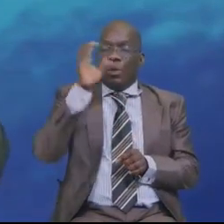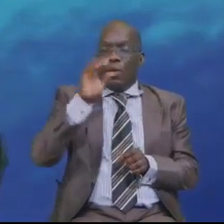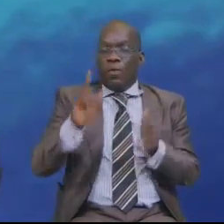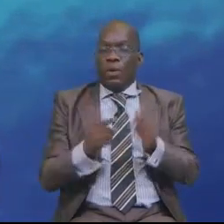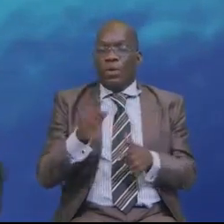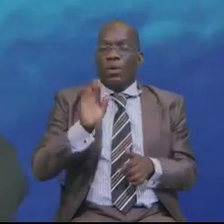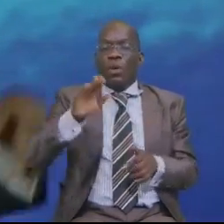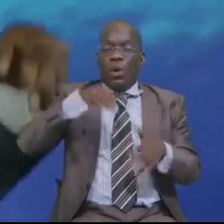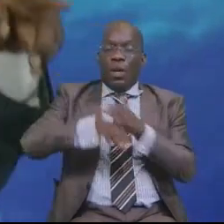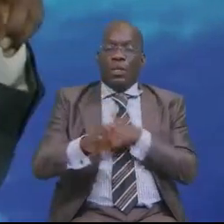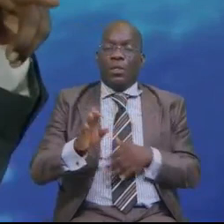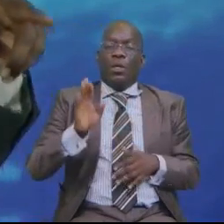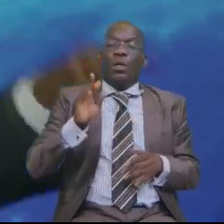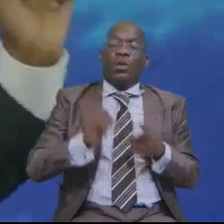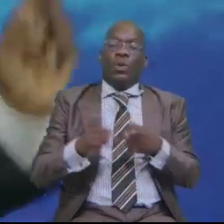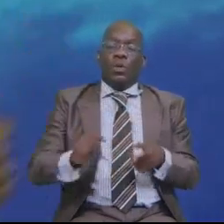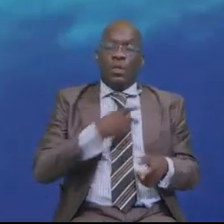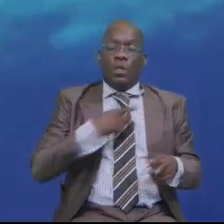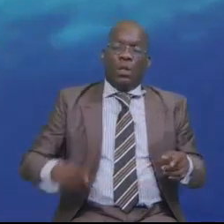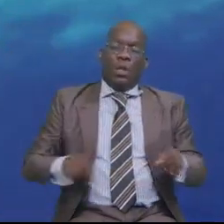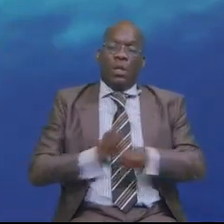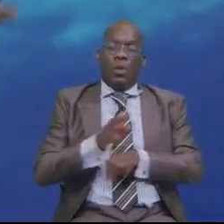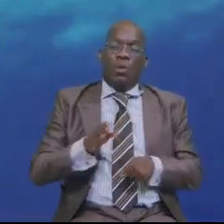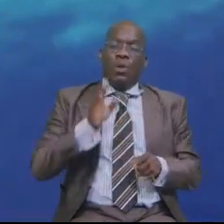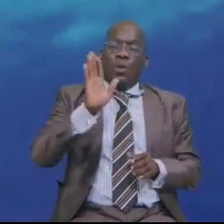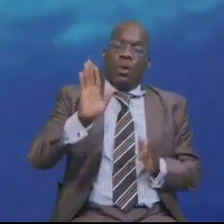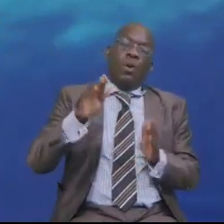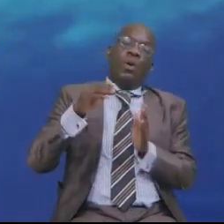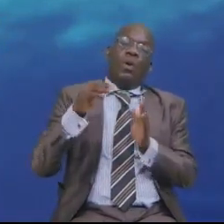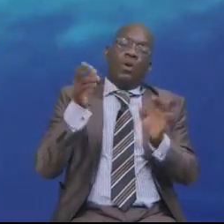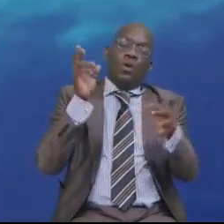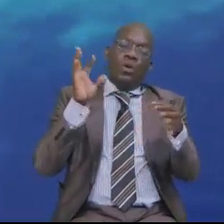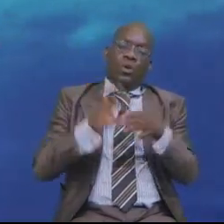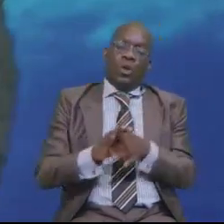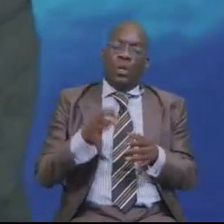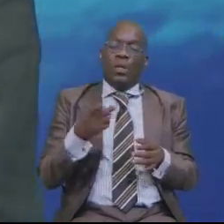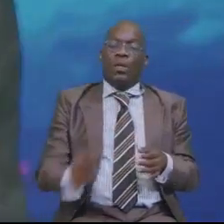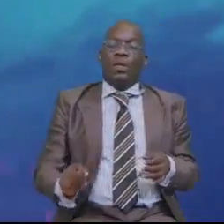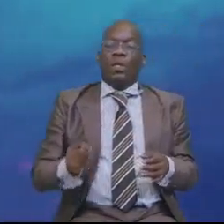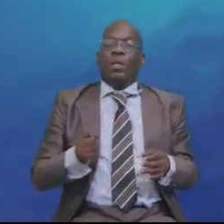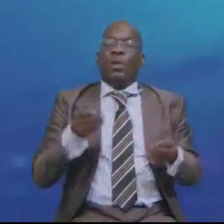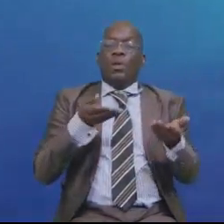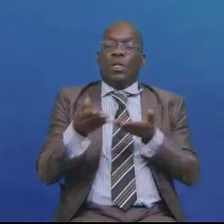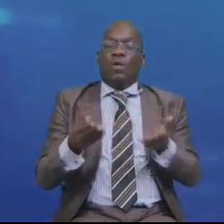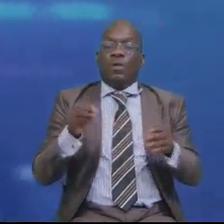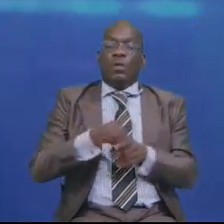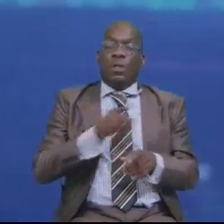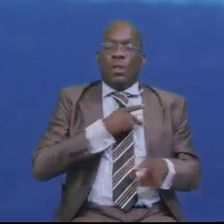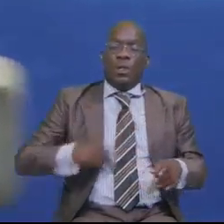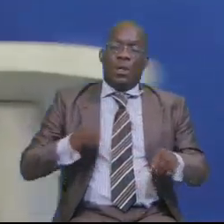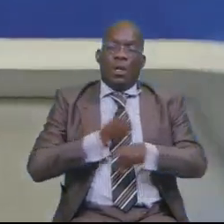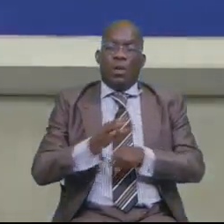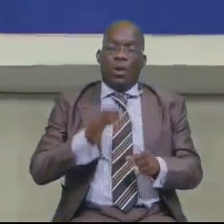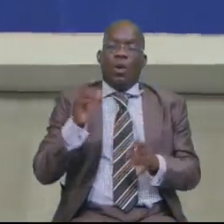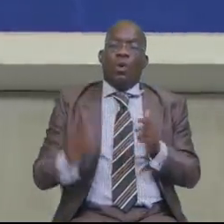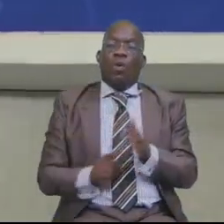kingdom. First, your enlistment in the service of the kingdom. And once you're enlisted,